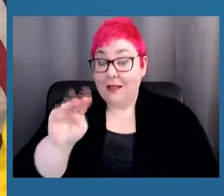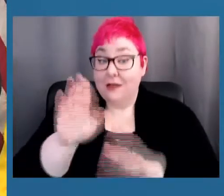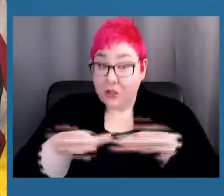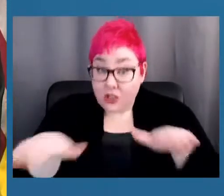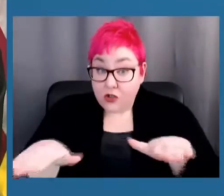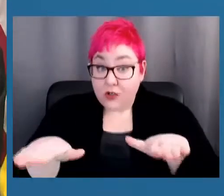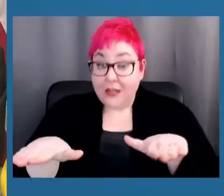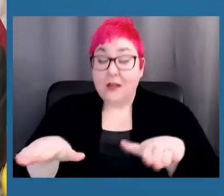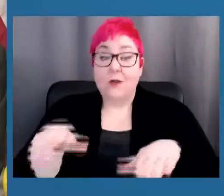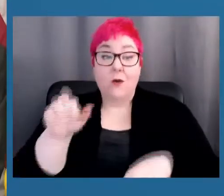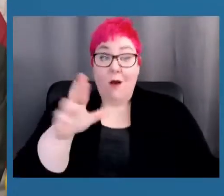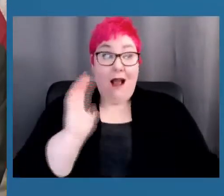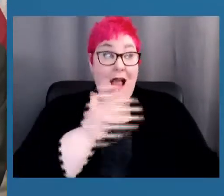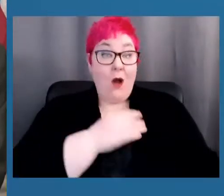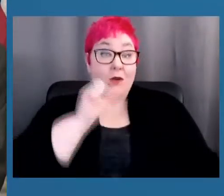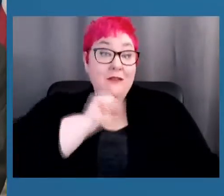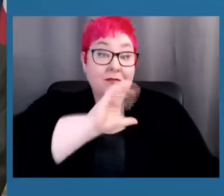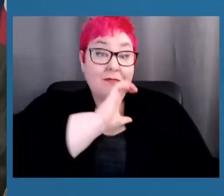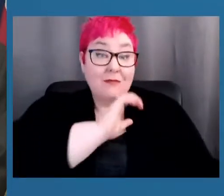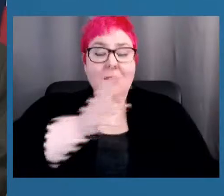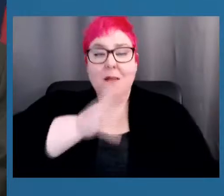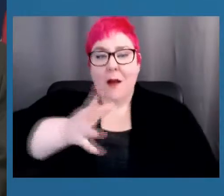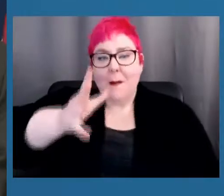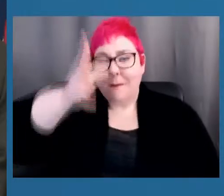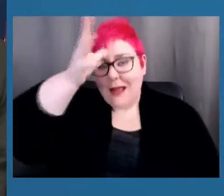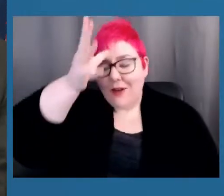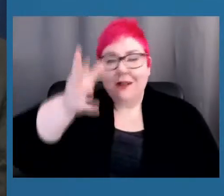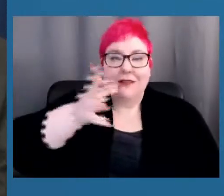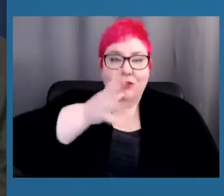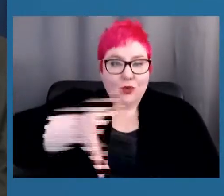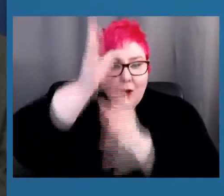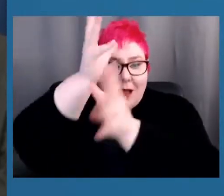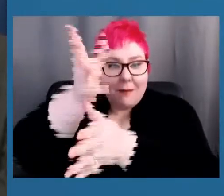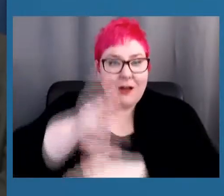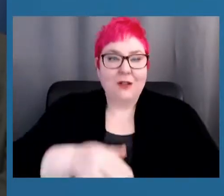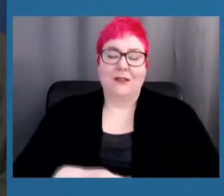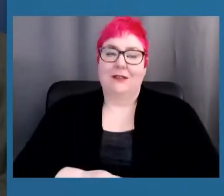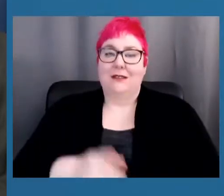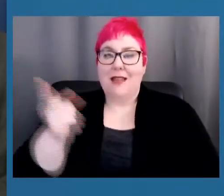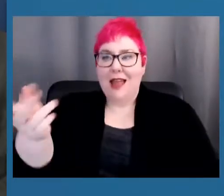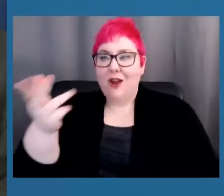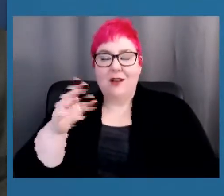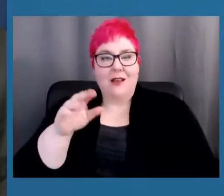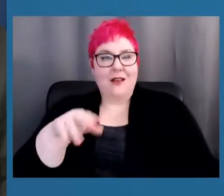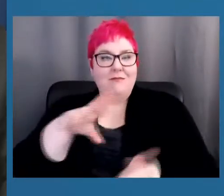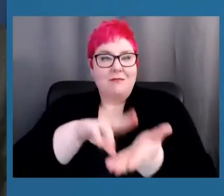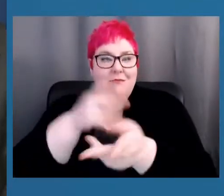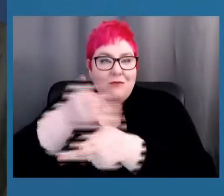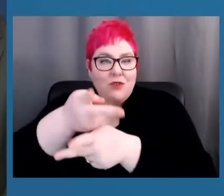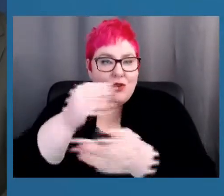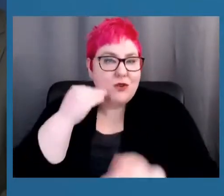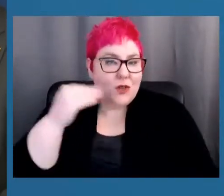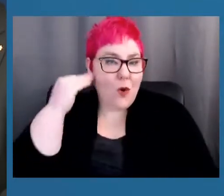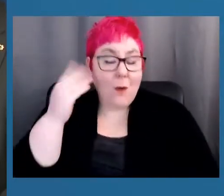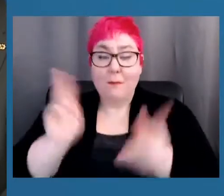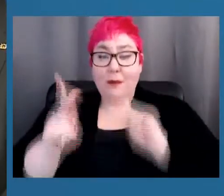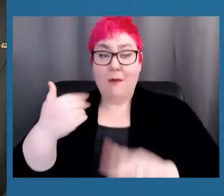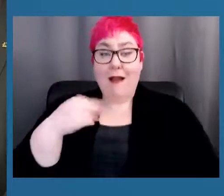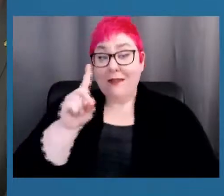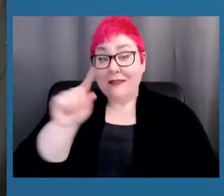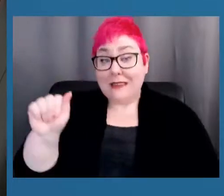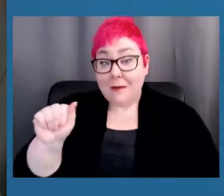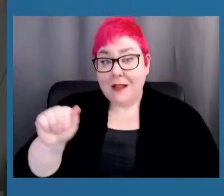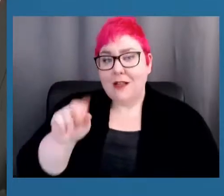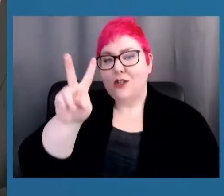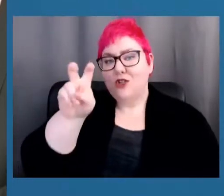our seniors, our parents, our grandparents who are in nursing homes. Over 600,000 people with disabilities, almost